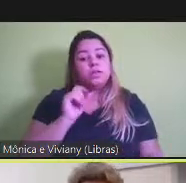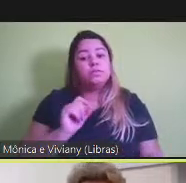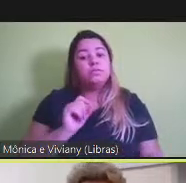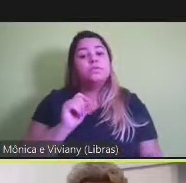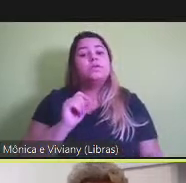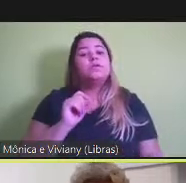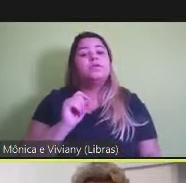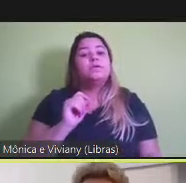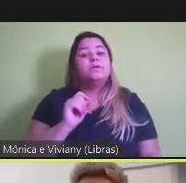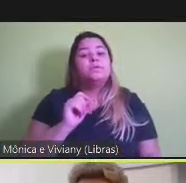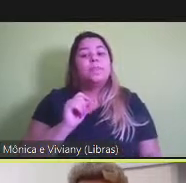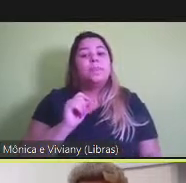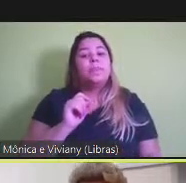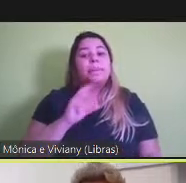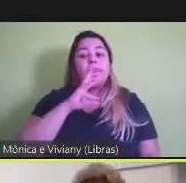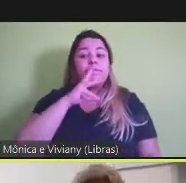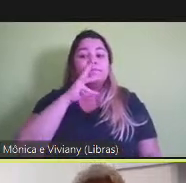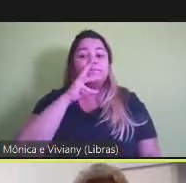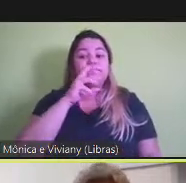we were doing.